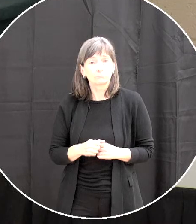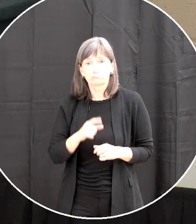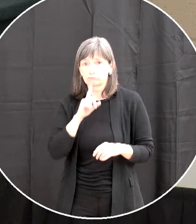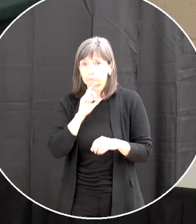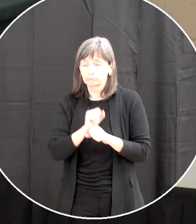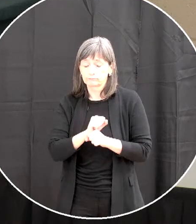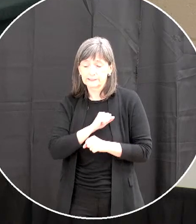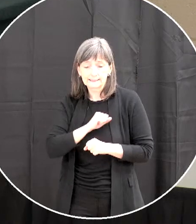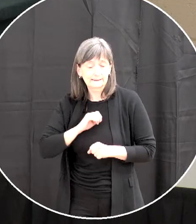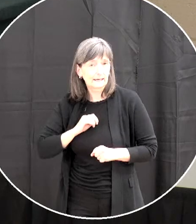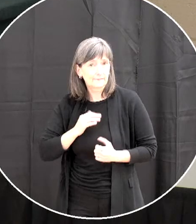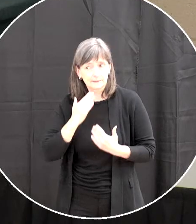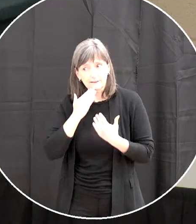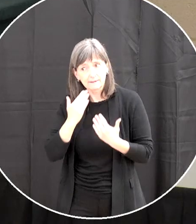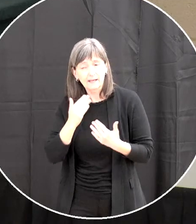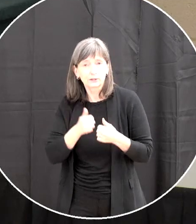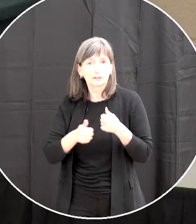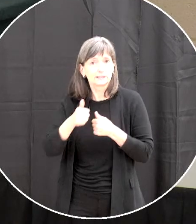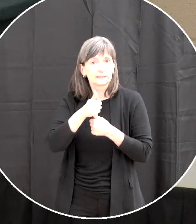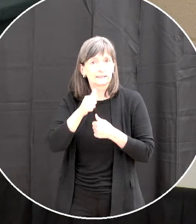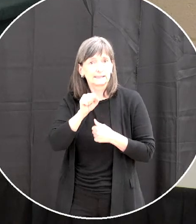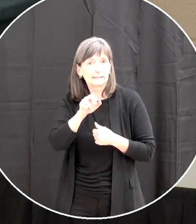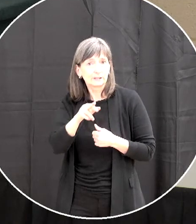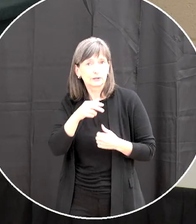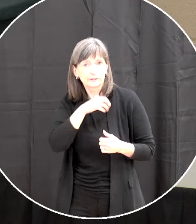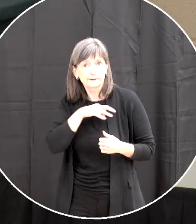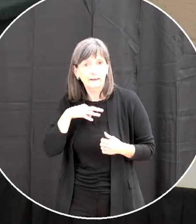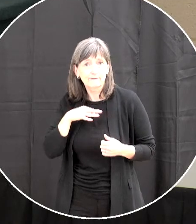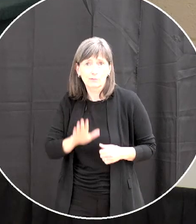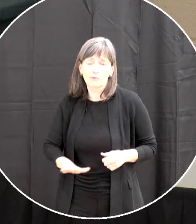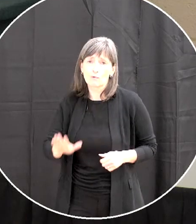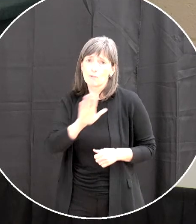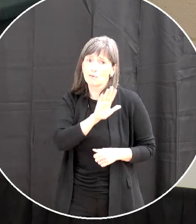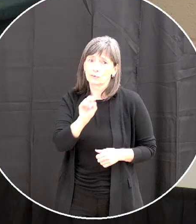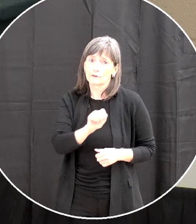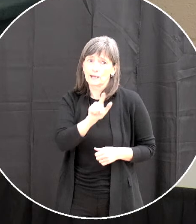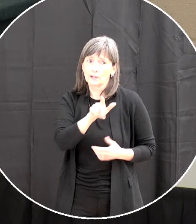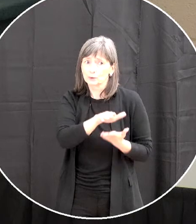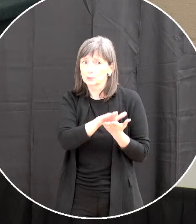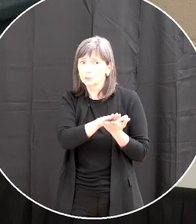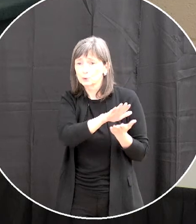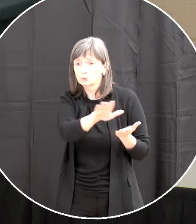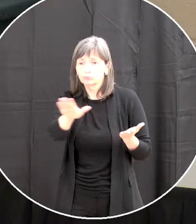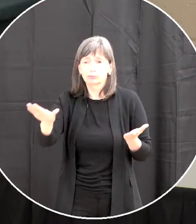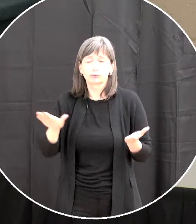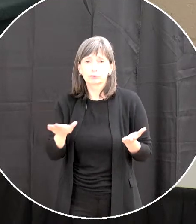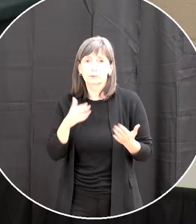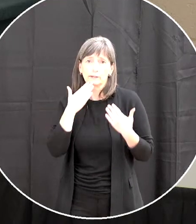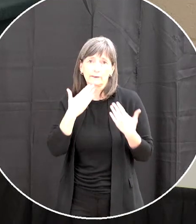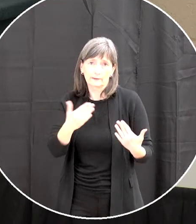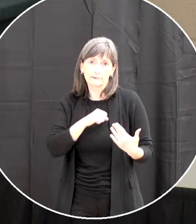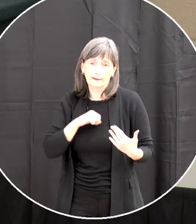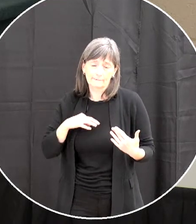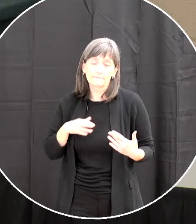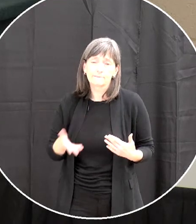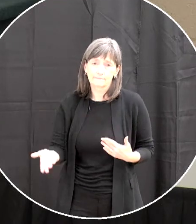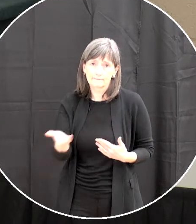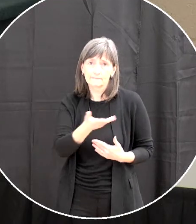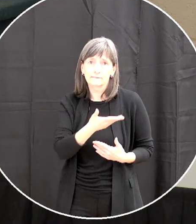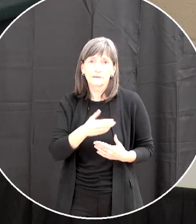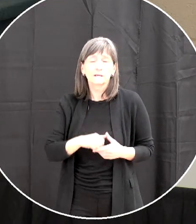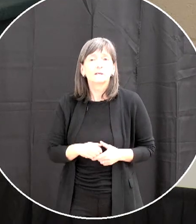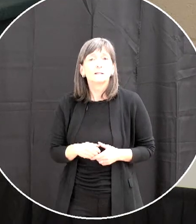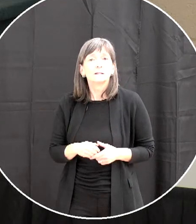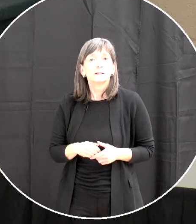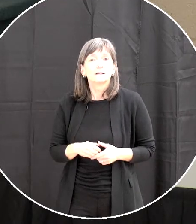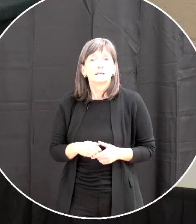our staff and our senior staff and our staff right across the province and the schools in all the separate places, because it's a challenge